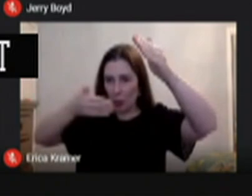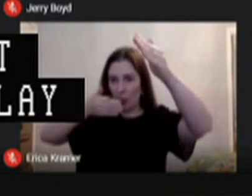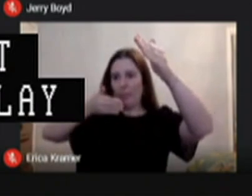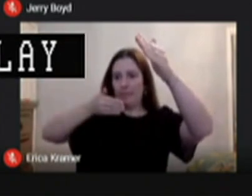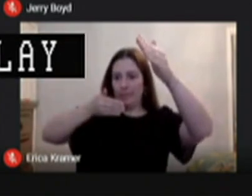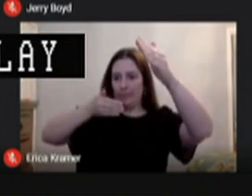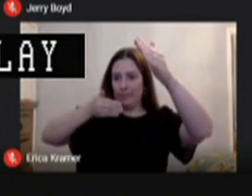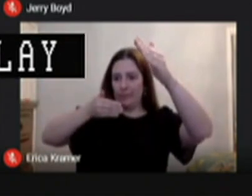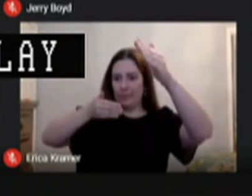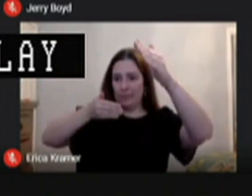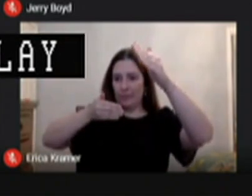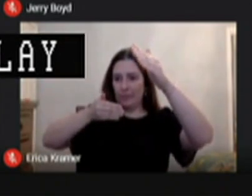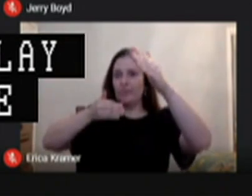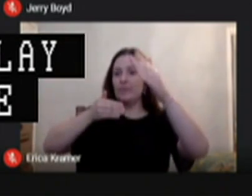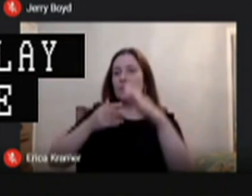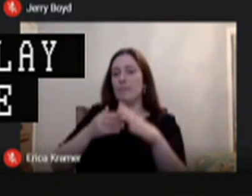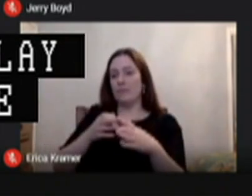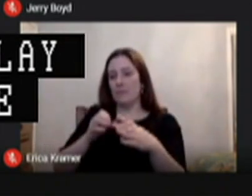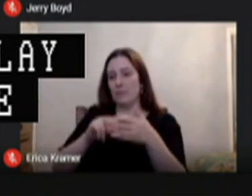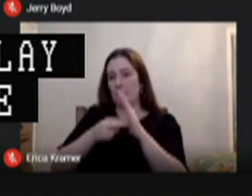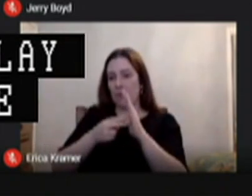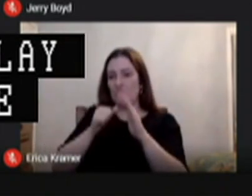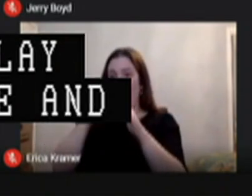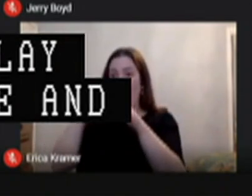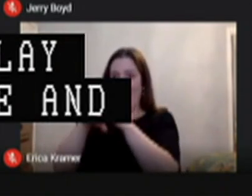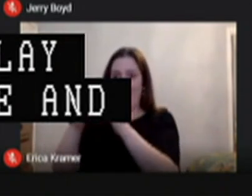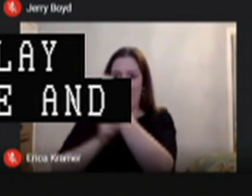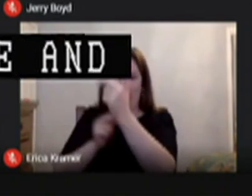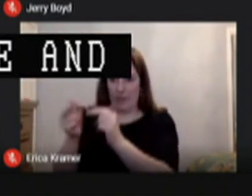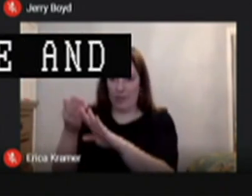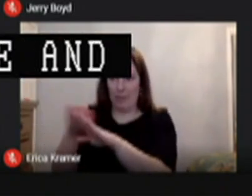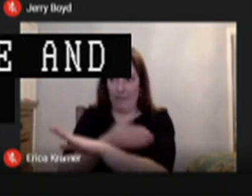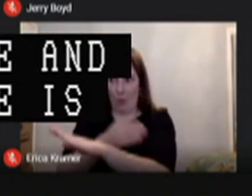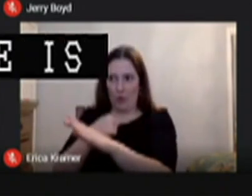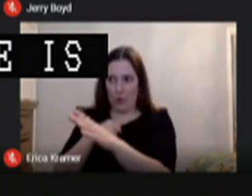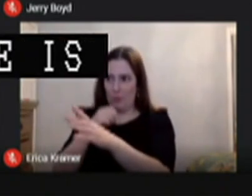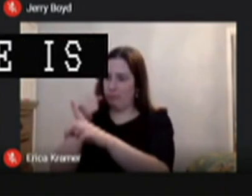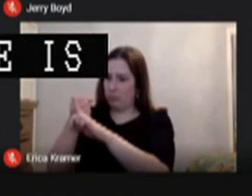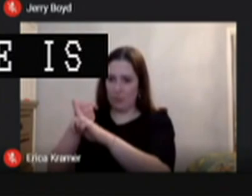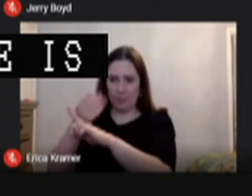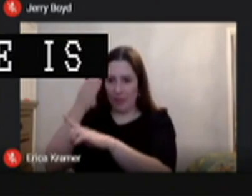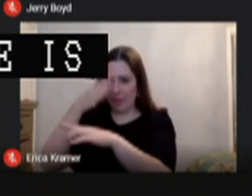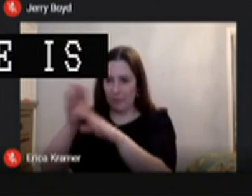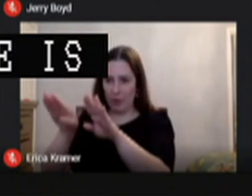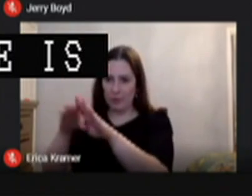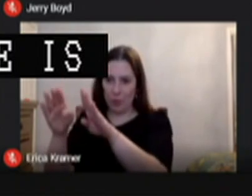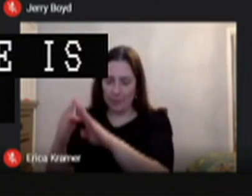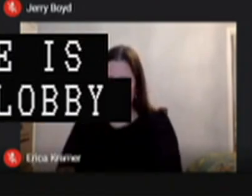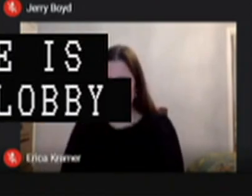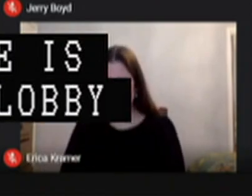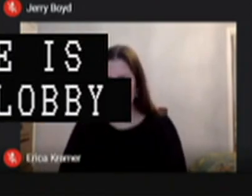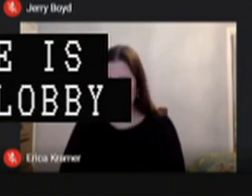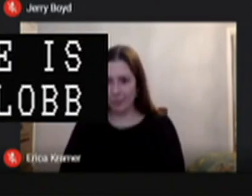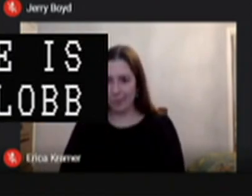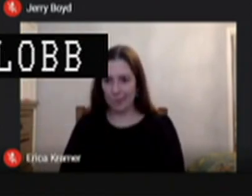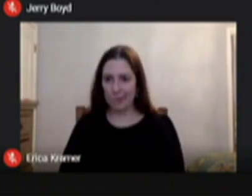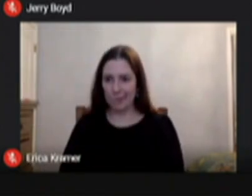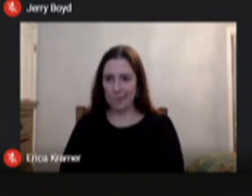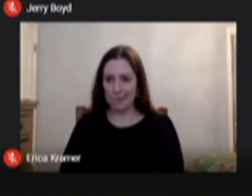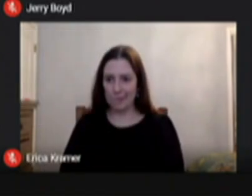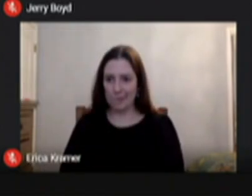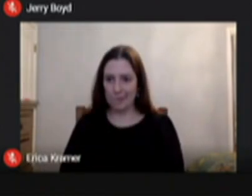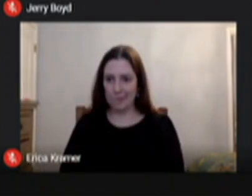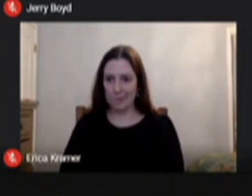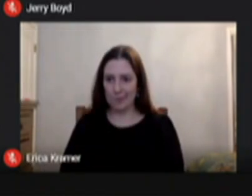entrance. And then the security infrastructure is included in that renovated lobby. So it's really an exciting opportunity to